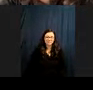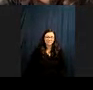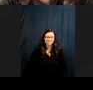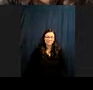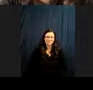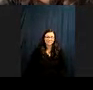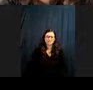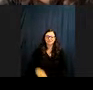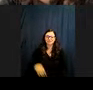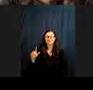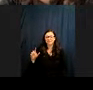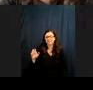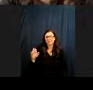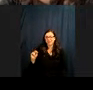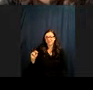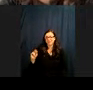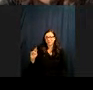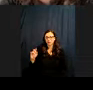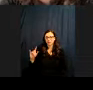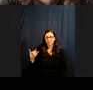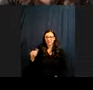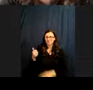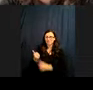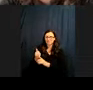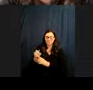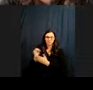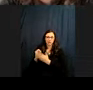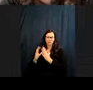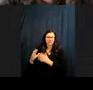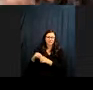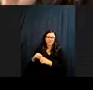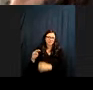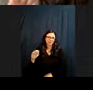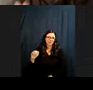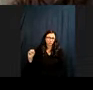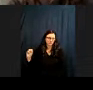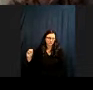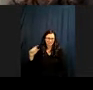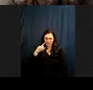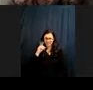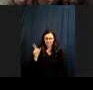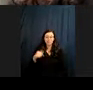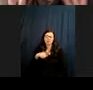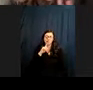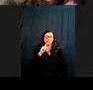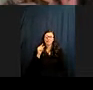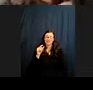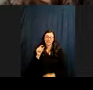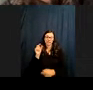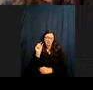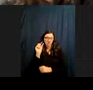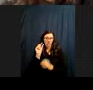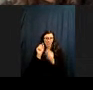Ellen Raleigh is an artist in Massachusetts, I think. And even though this is such a tiny little thumbnail, because if I blow it up,